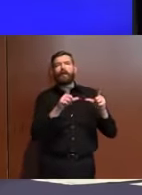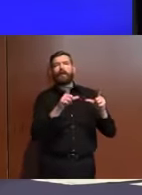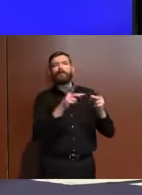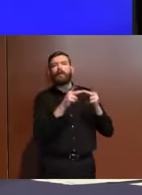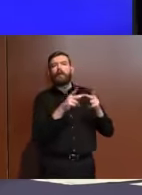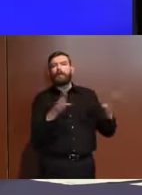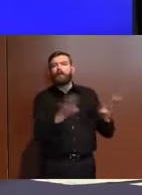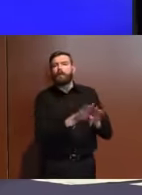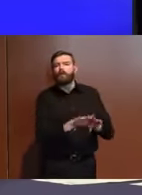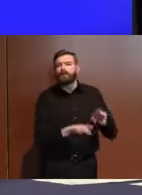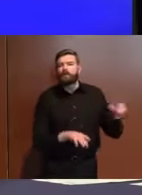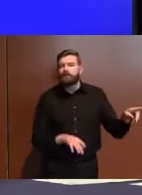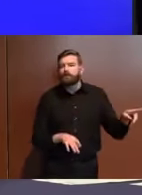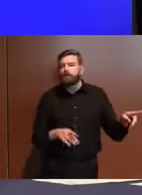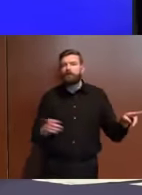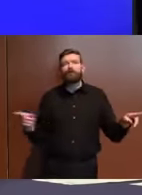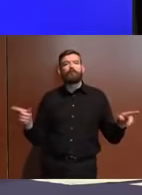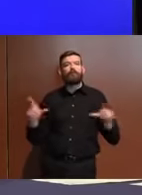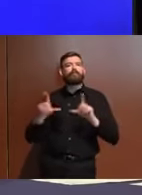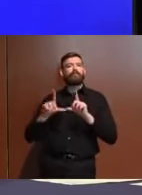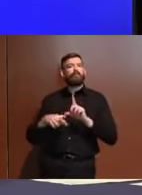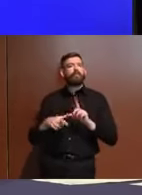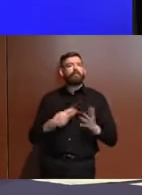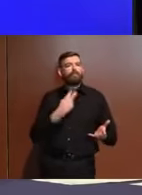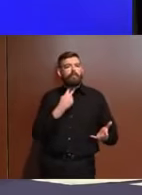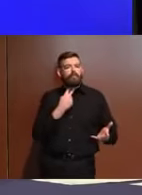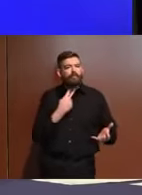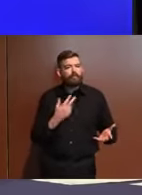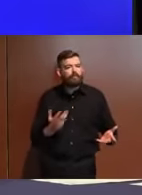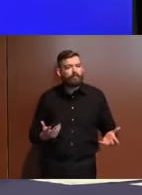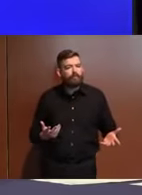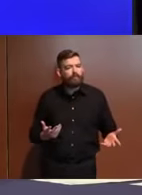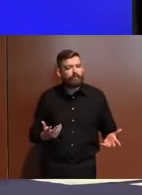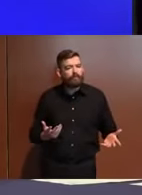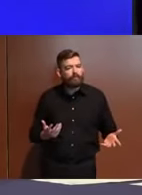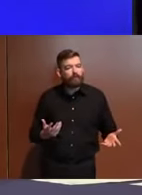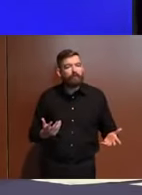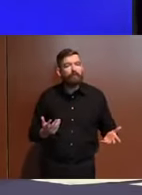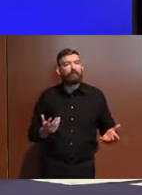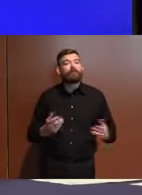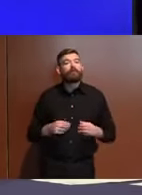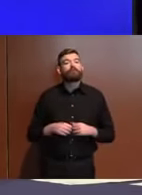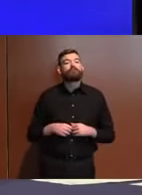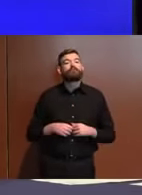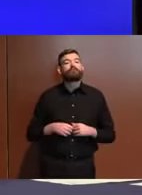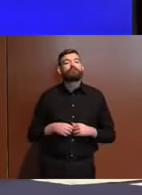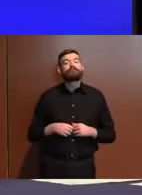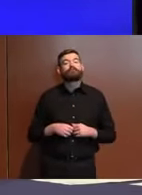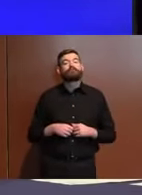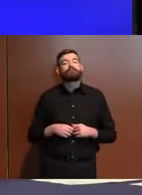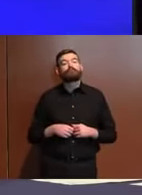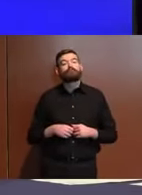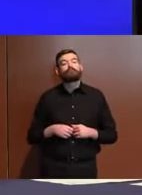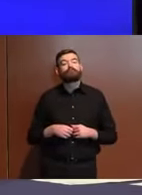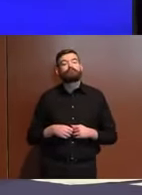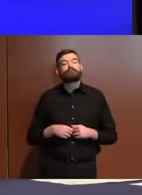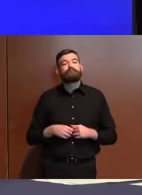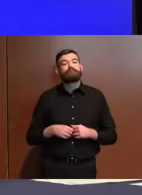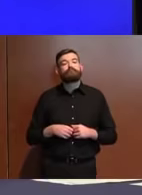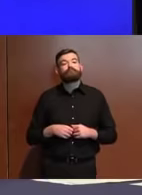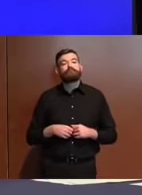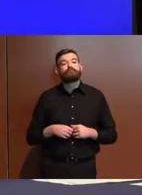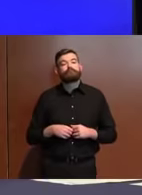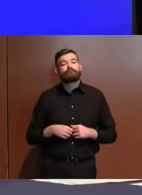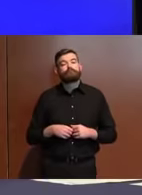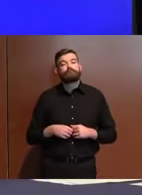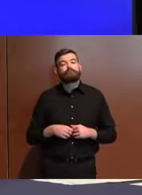other questions. Viewers are asking if the normal treatment for stay-at-home vitamin